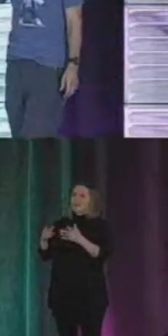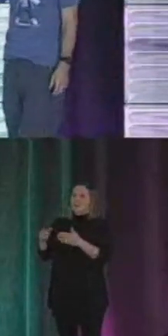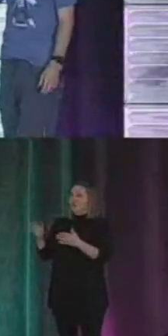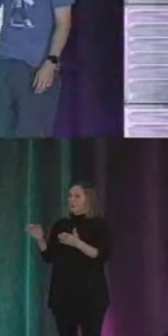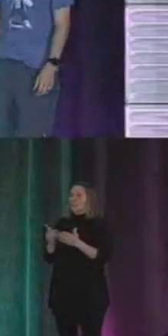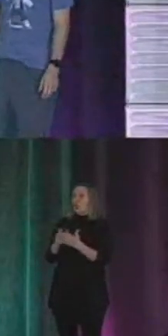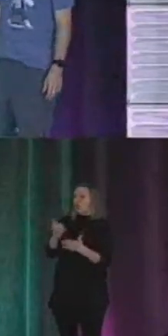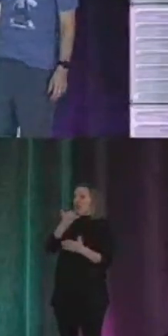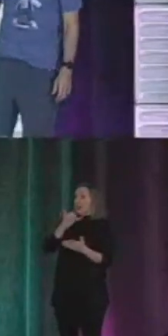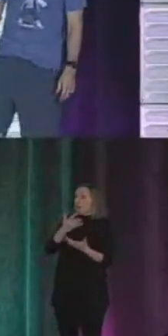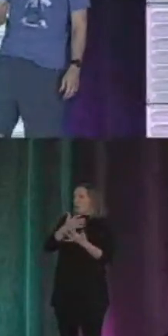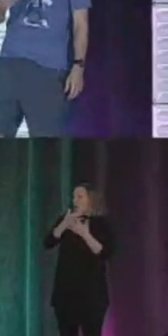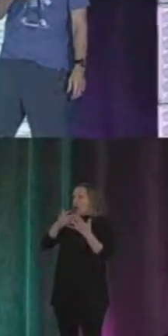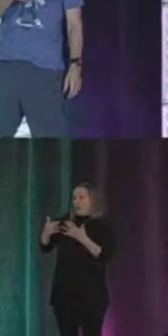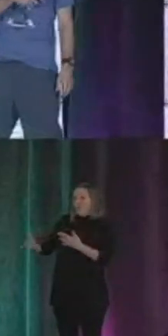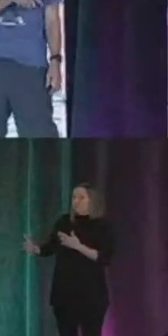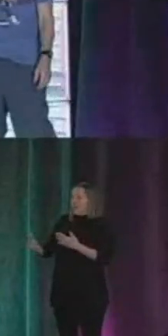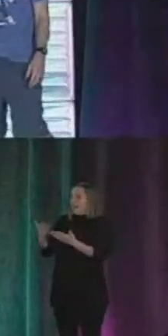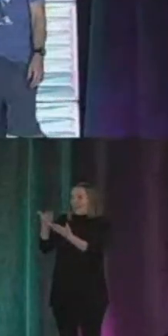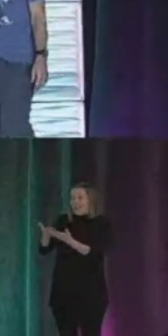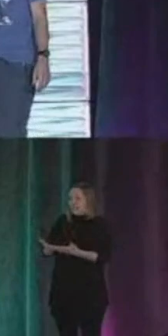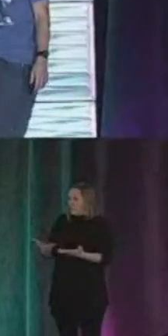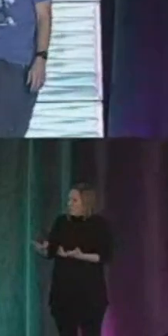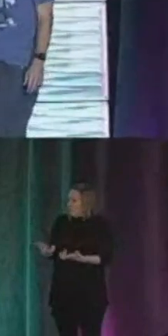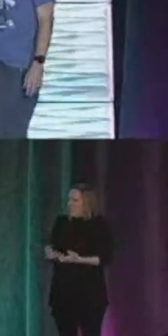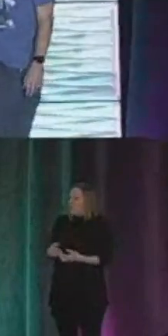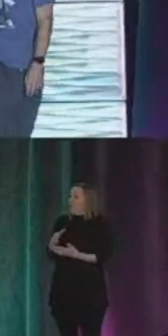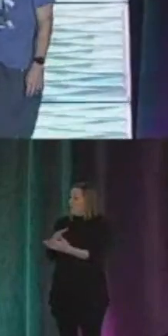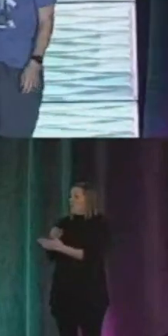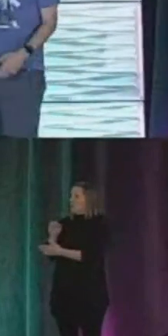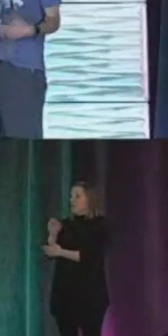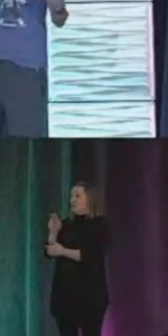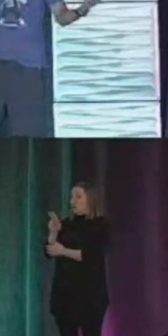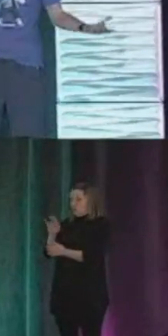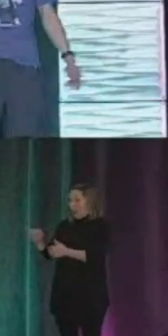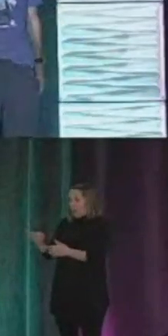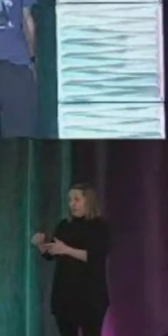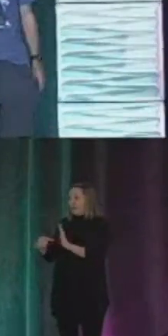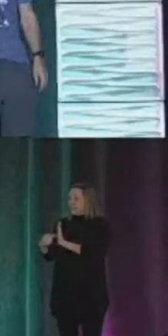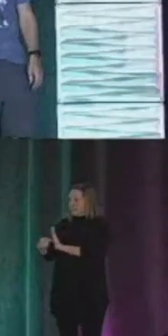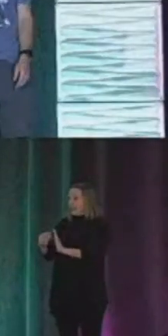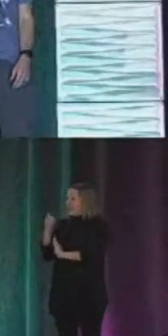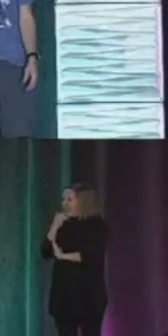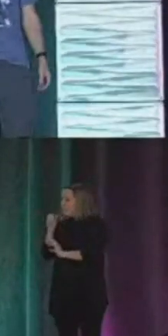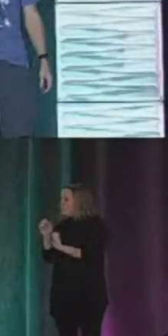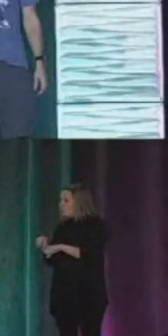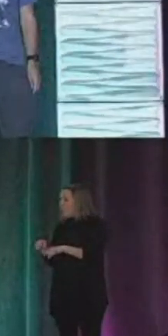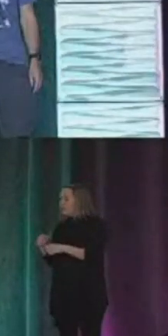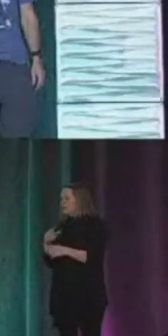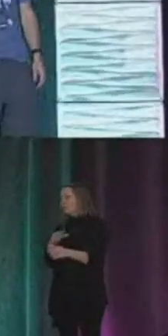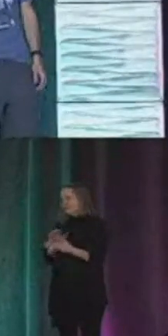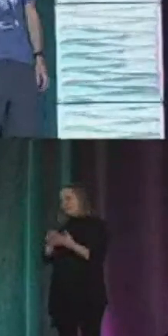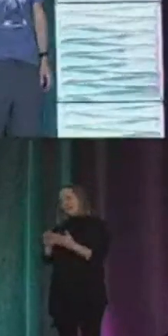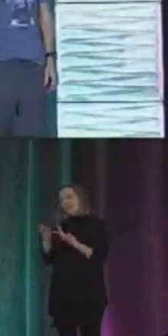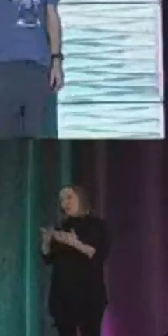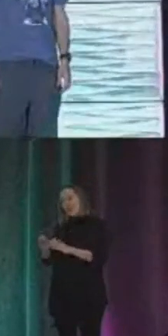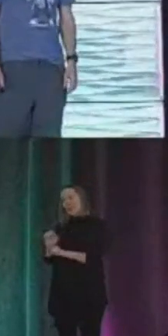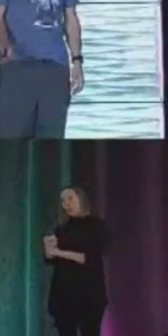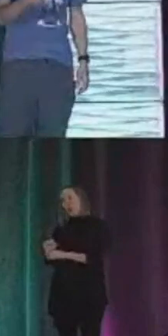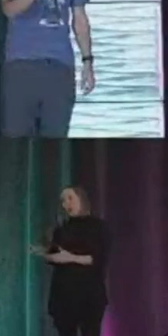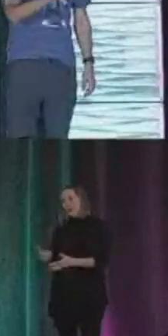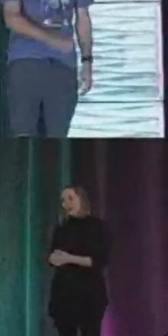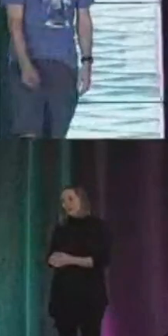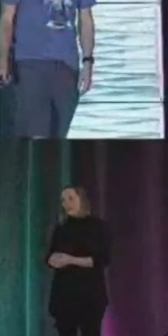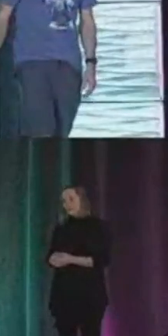an error. And in the UI, you can get that error and display that error. It's a really, really nice way to work.